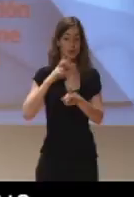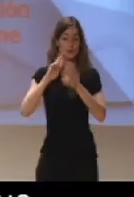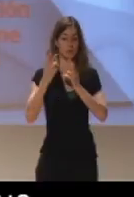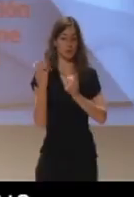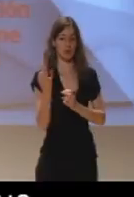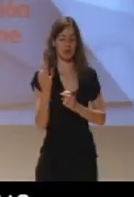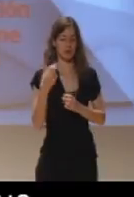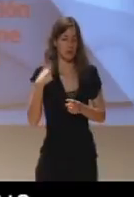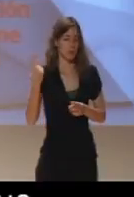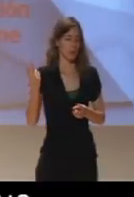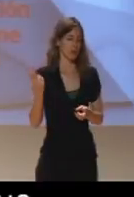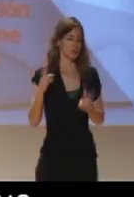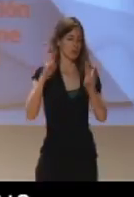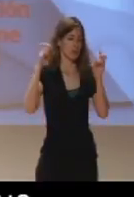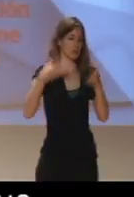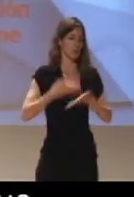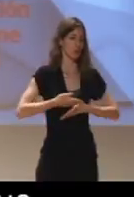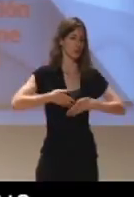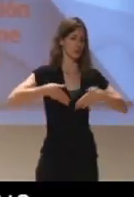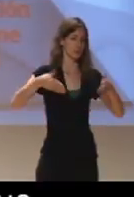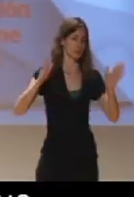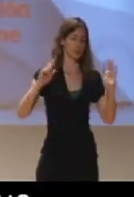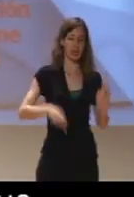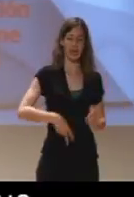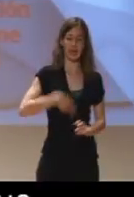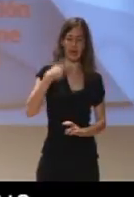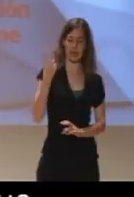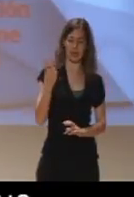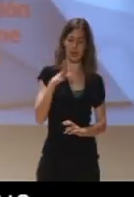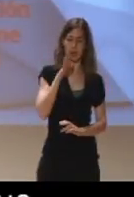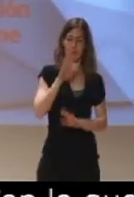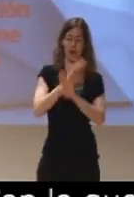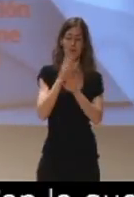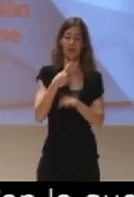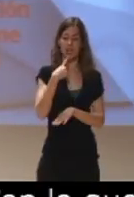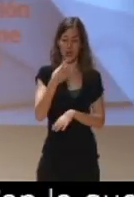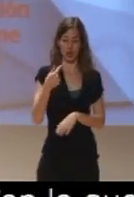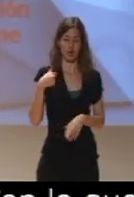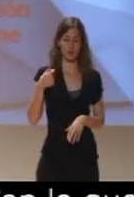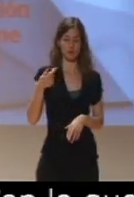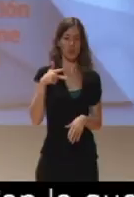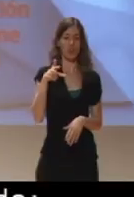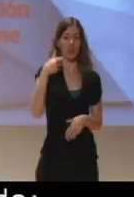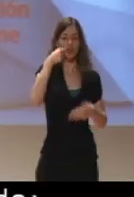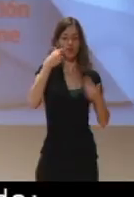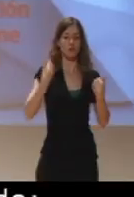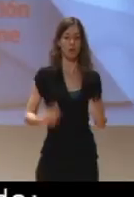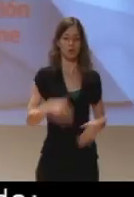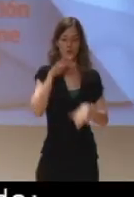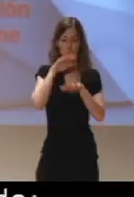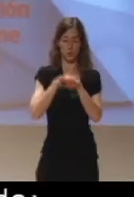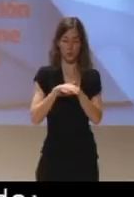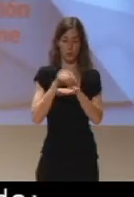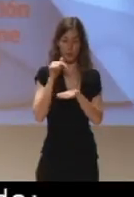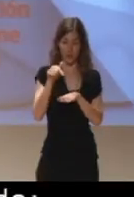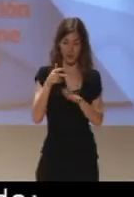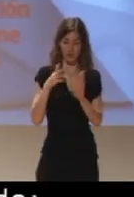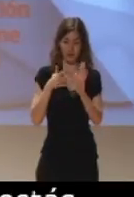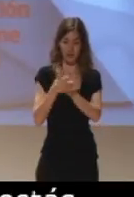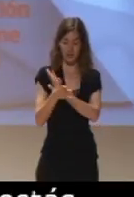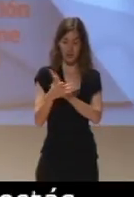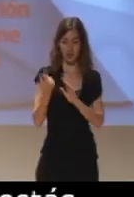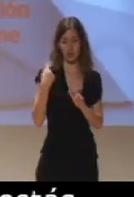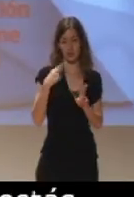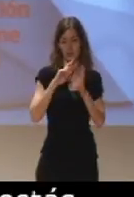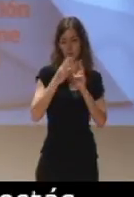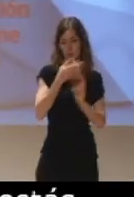items that are included in the list, in the assessment list, are very general. It's like saying, I comply with human